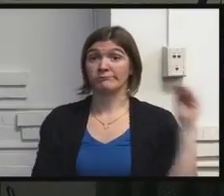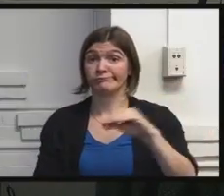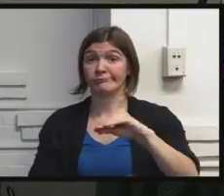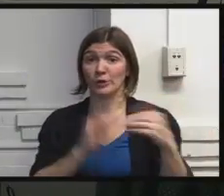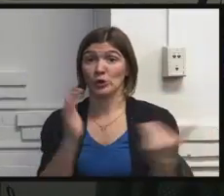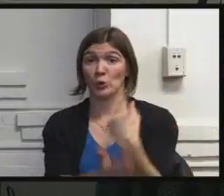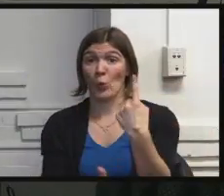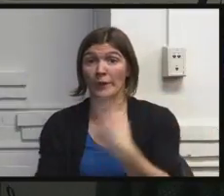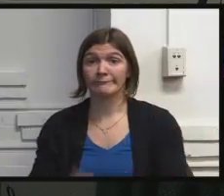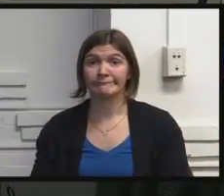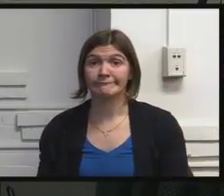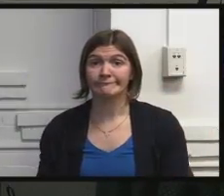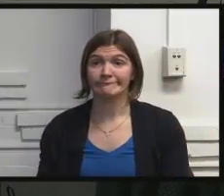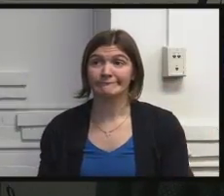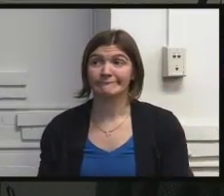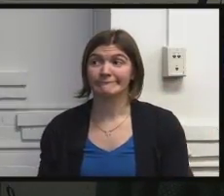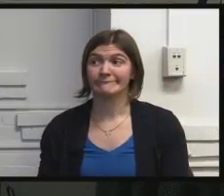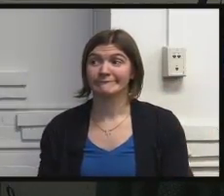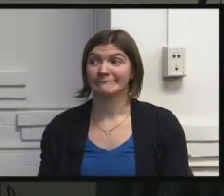it.